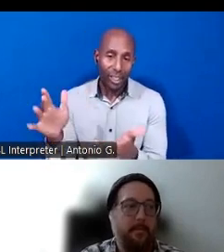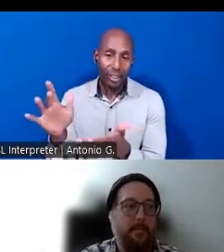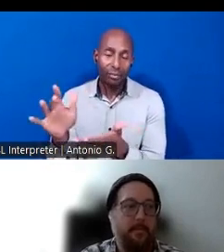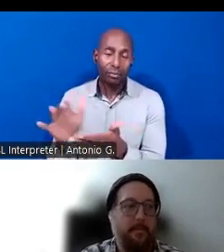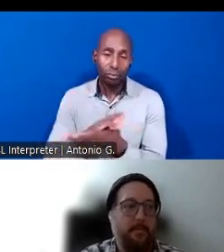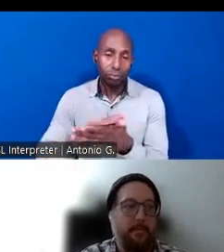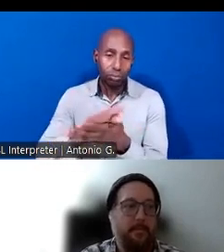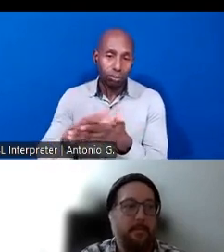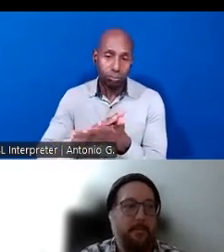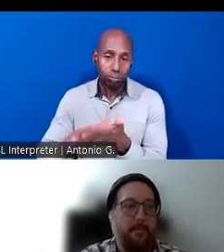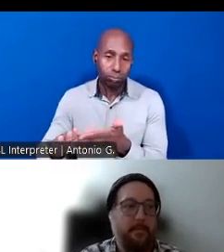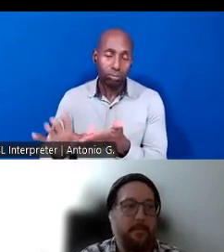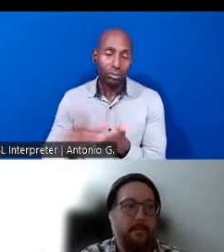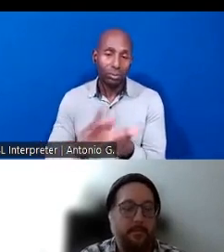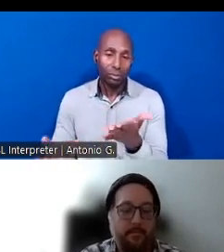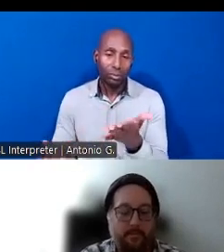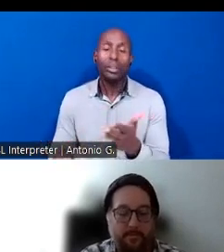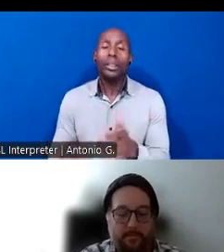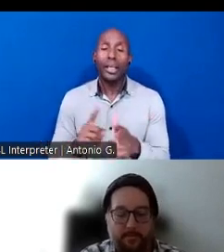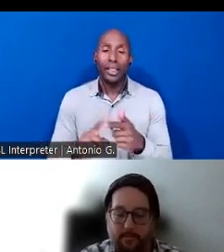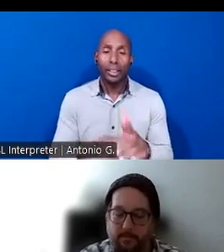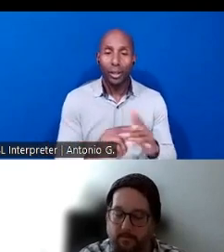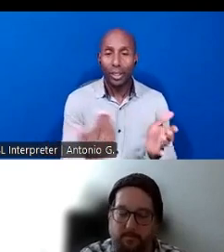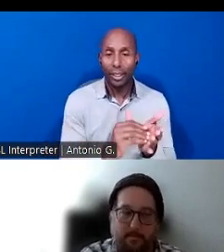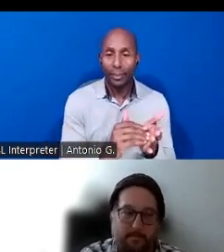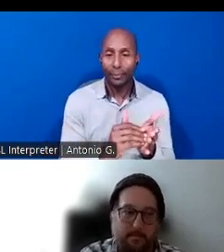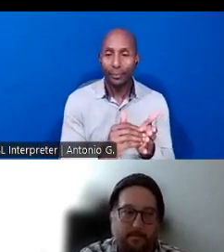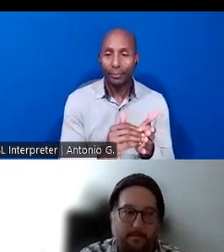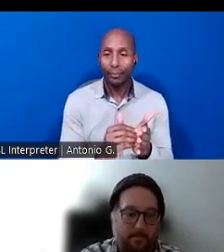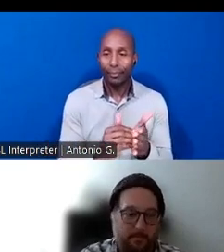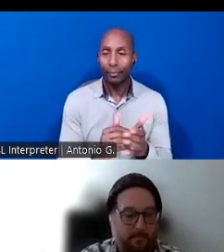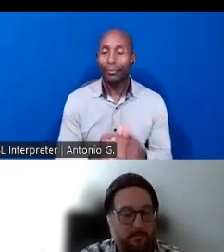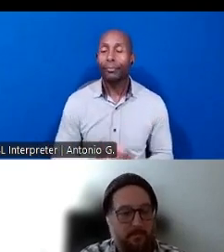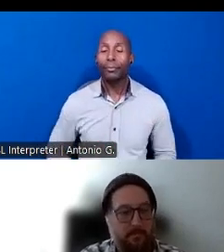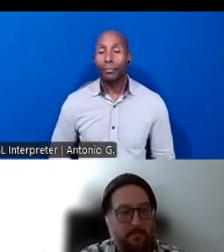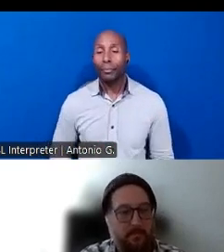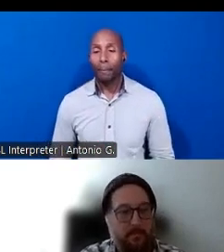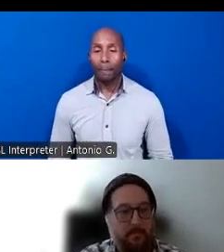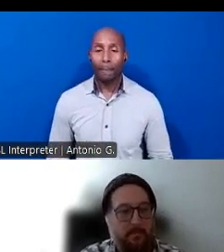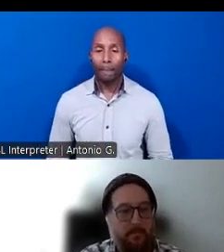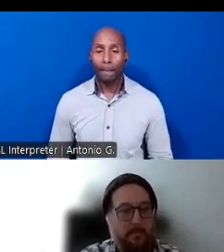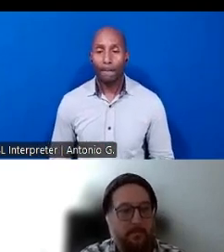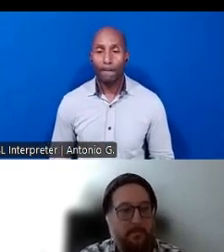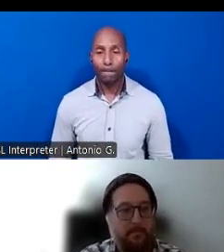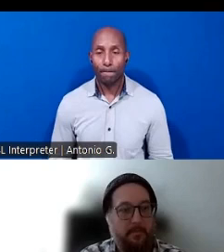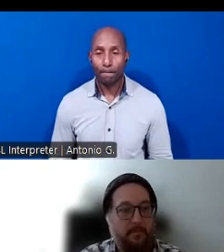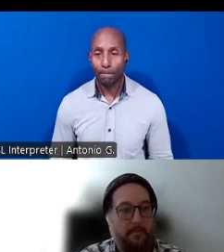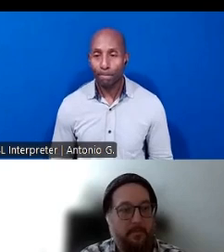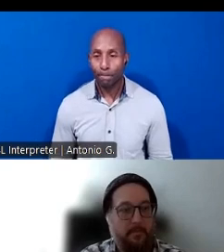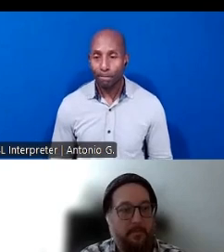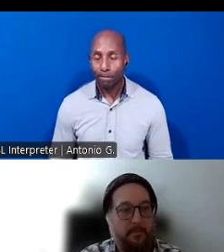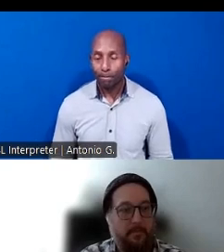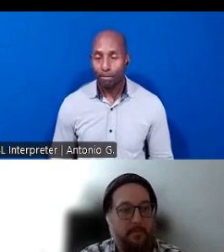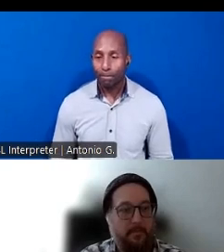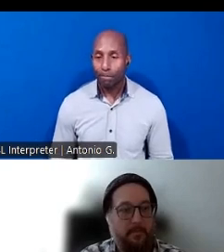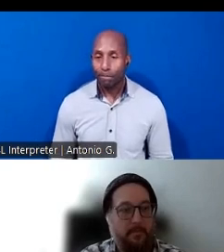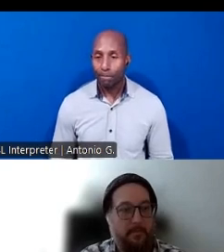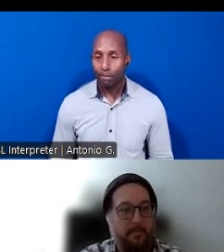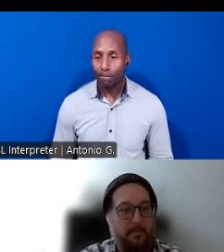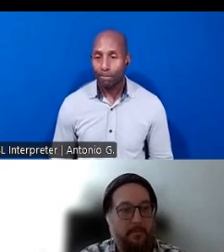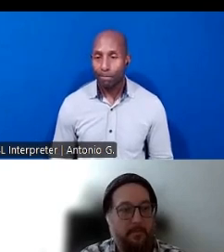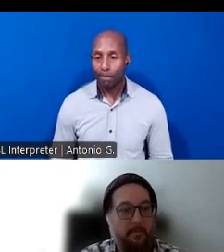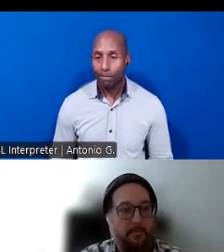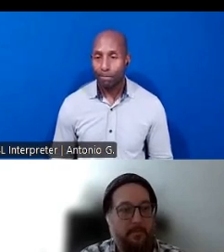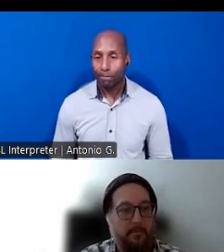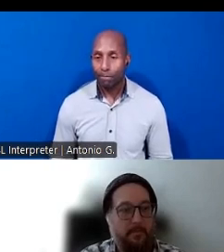over. And if you're ever worried that you've somehow clicked something incorrectly in the calculator or you're like, it's